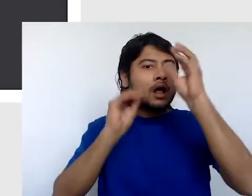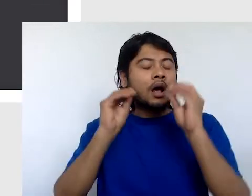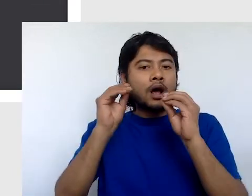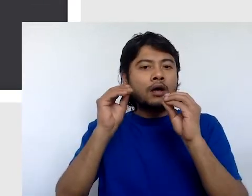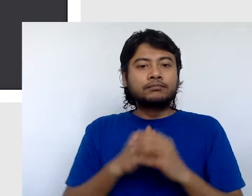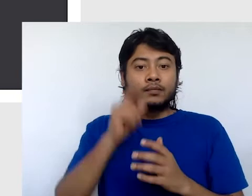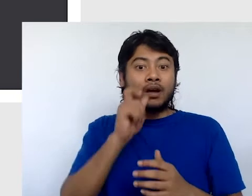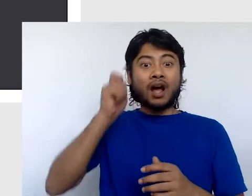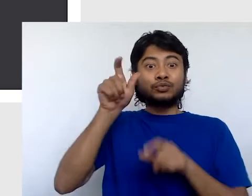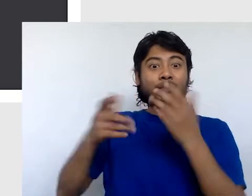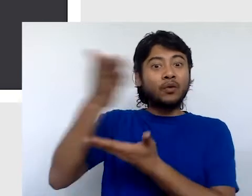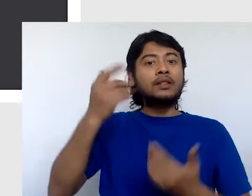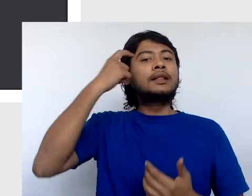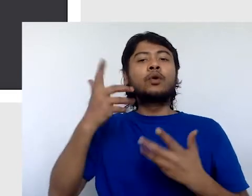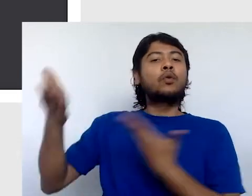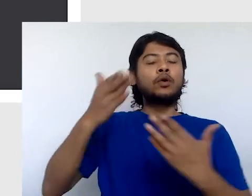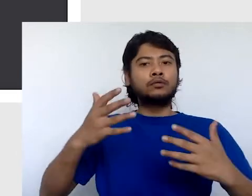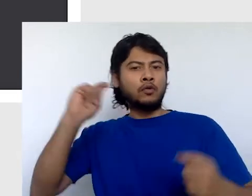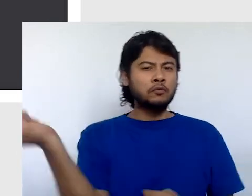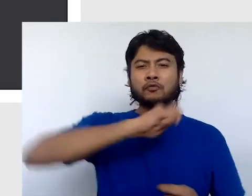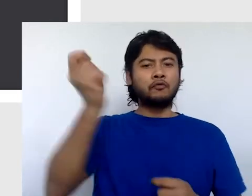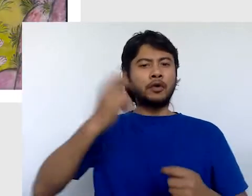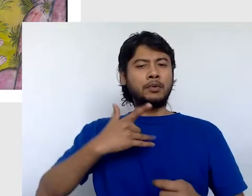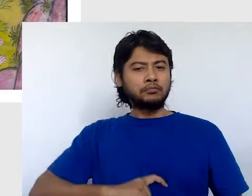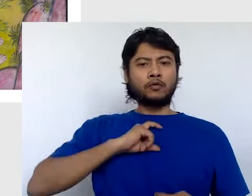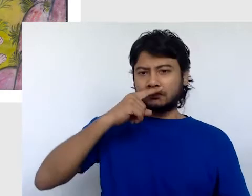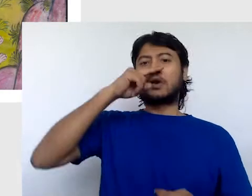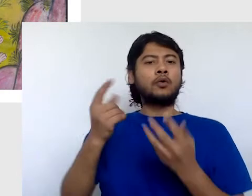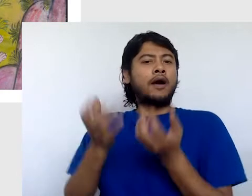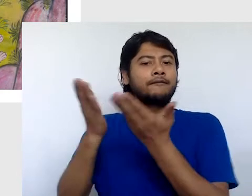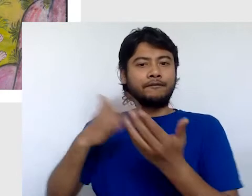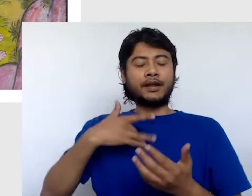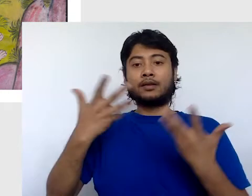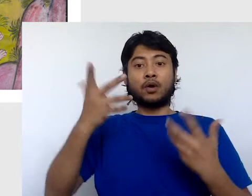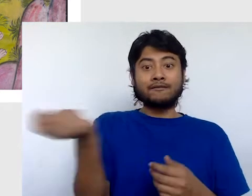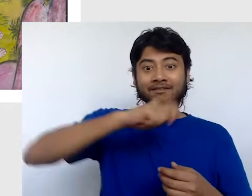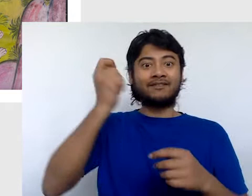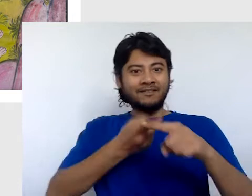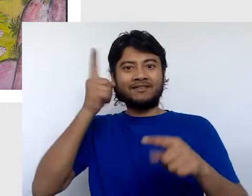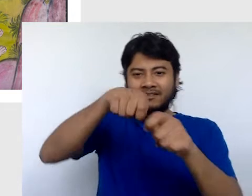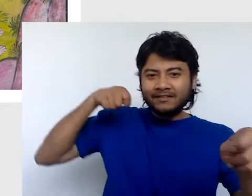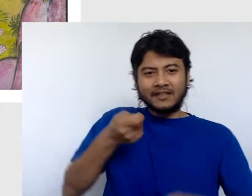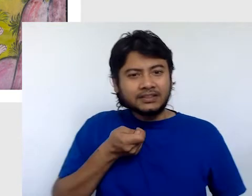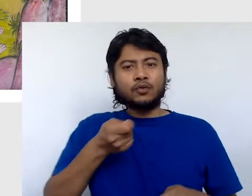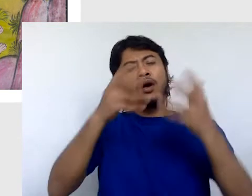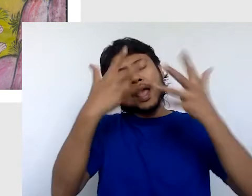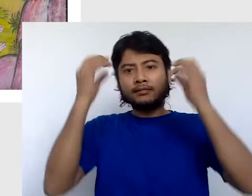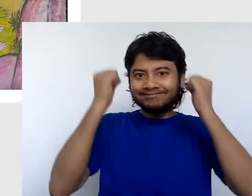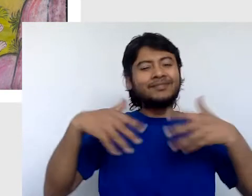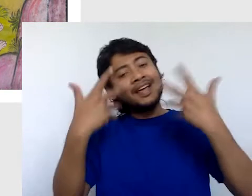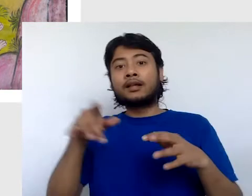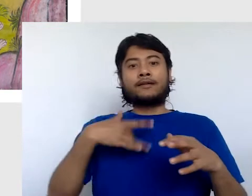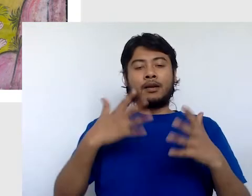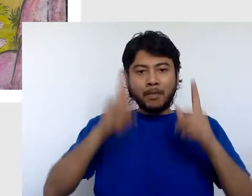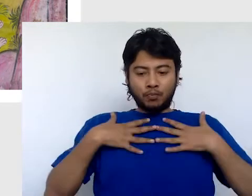also the history of the people who use these arms. Rajputs primarily perceived themselves as warriors.